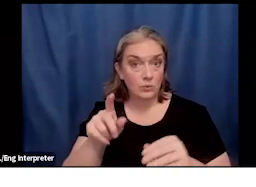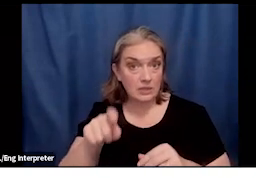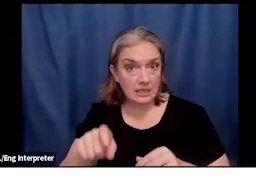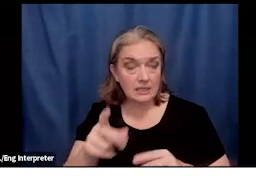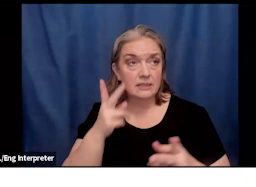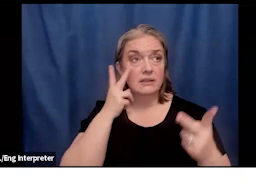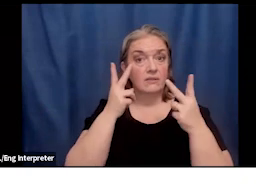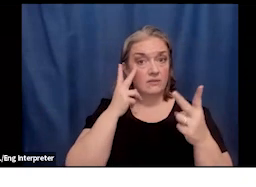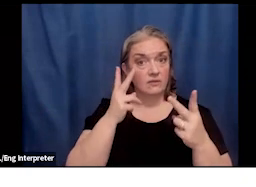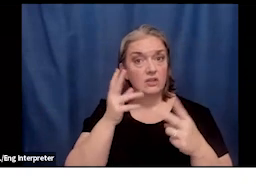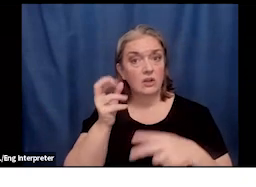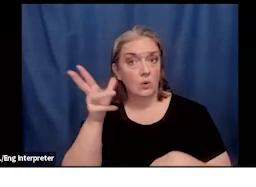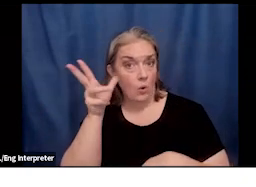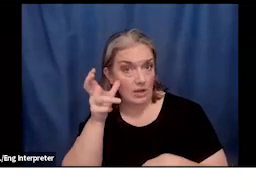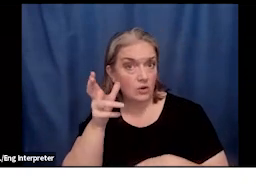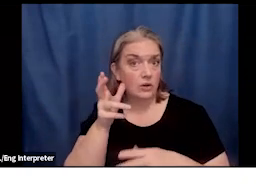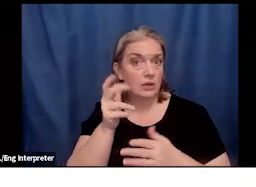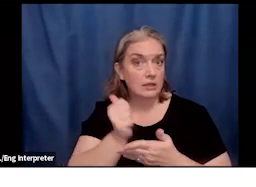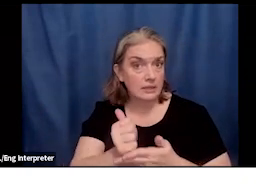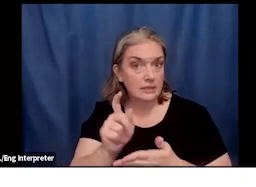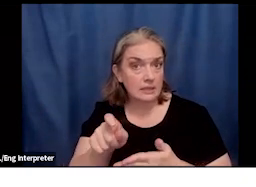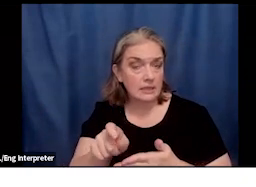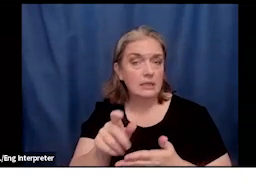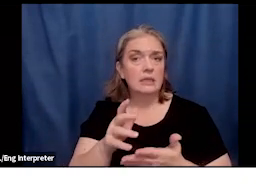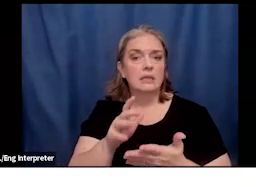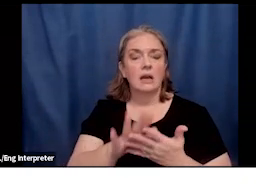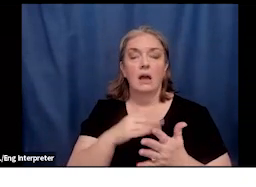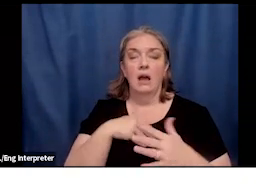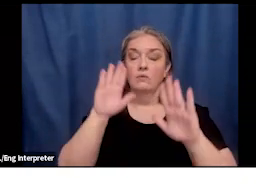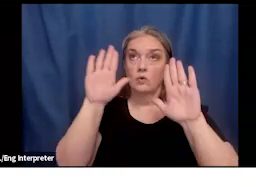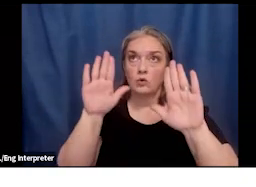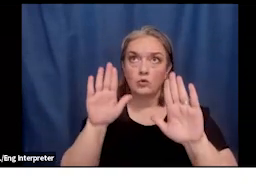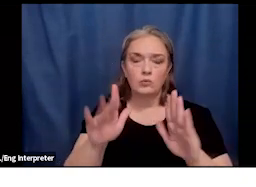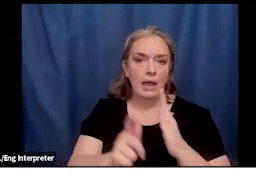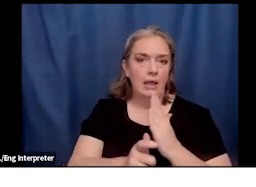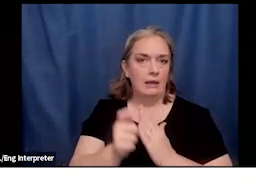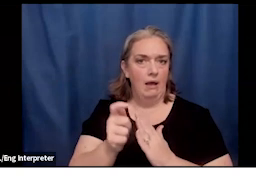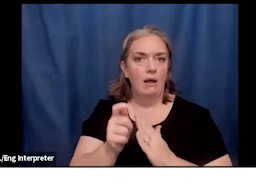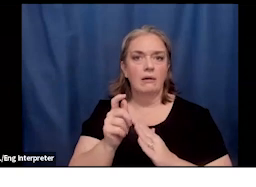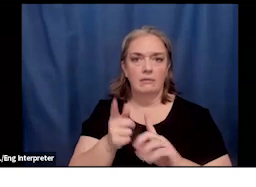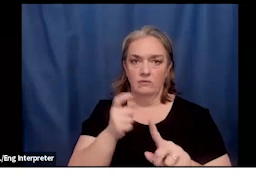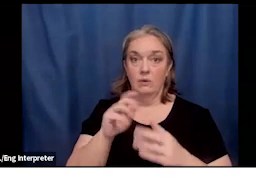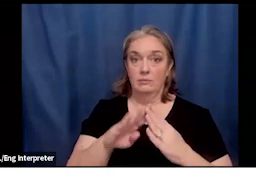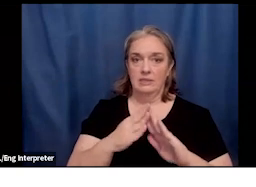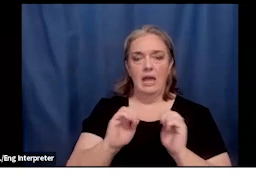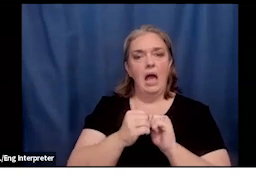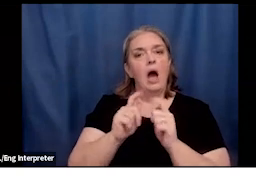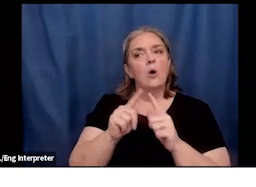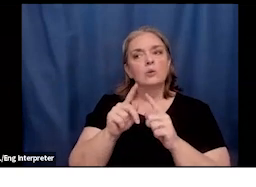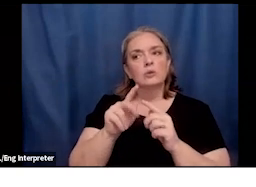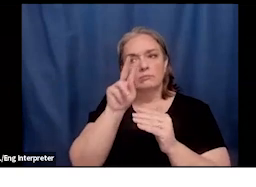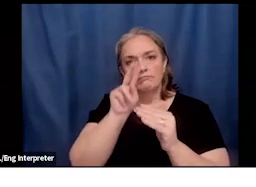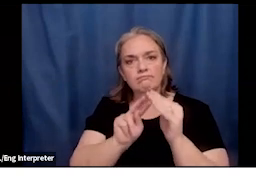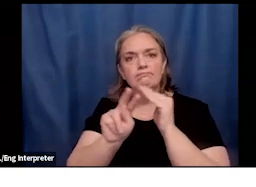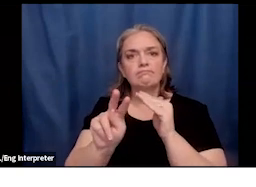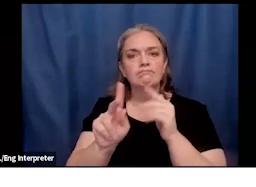vision assistance? There is a really excellent guide through the City of Boise on how to create or anticipate